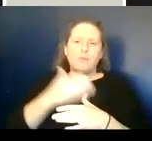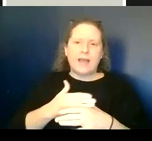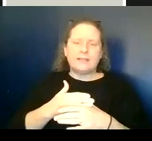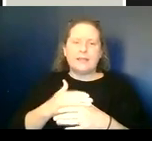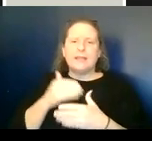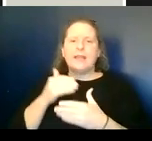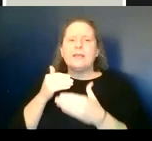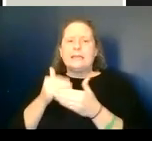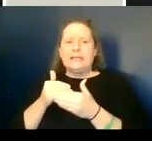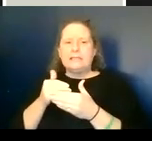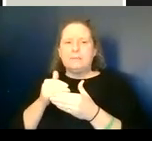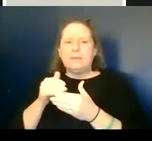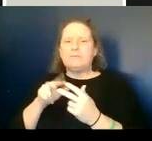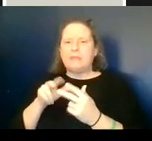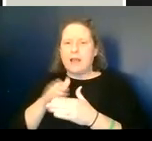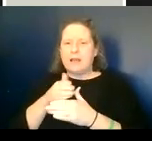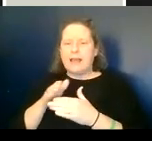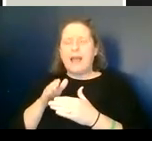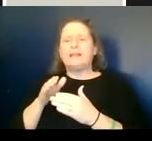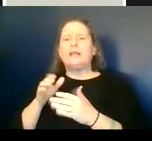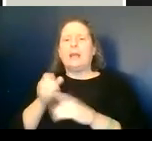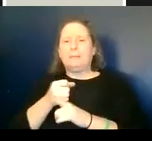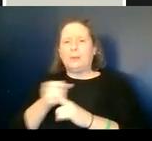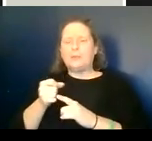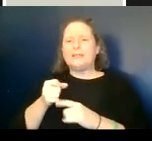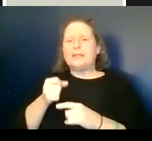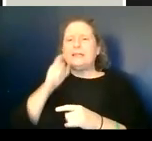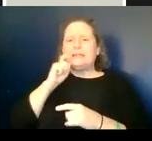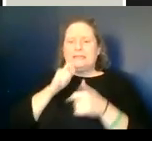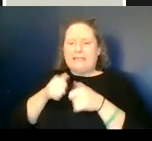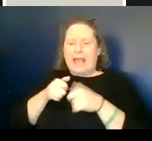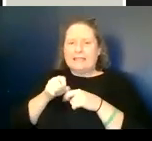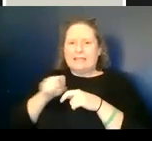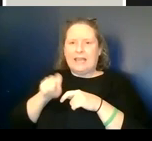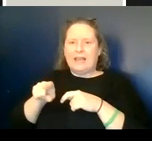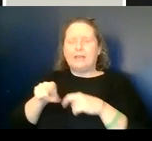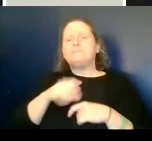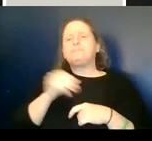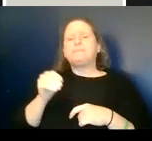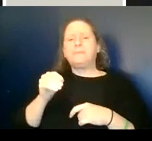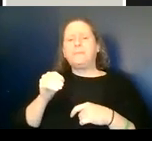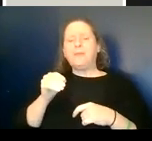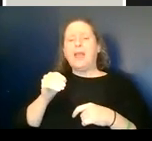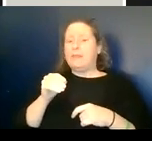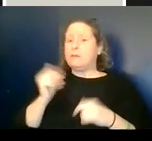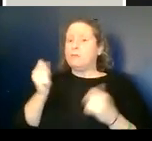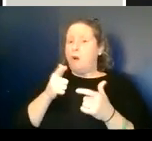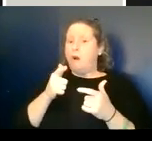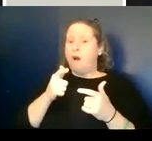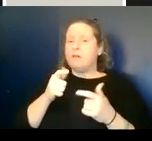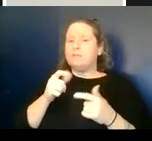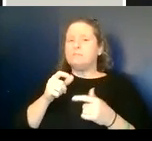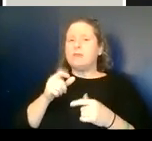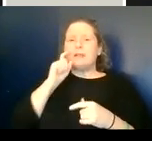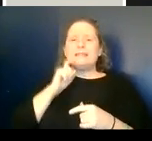sexting. So 3 cheers for all of you. We're going to talk through very quickly. I want to be conscious of time to make sure we have